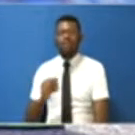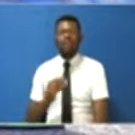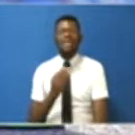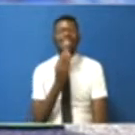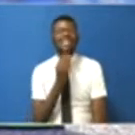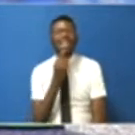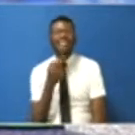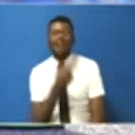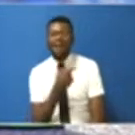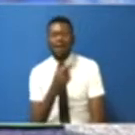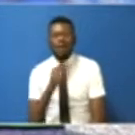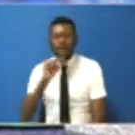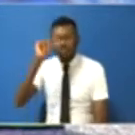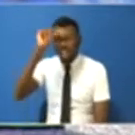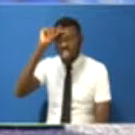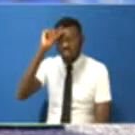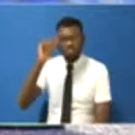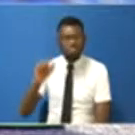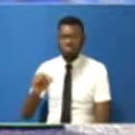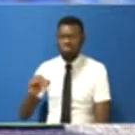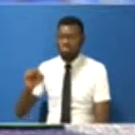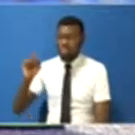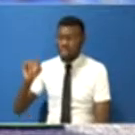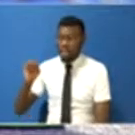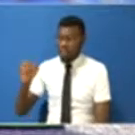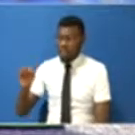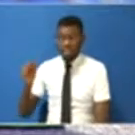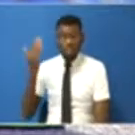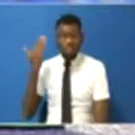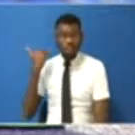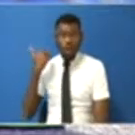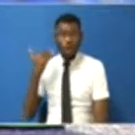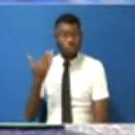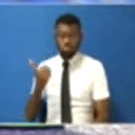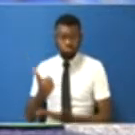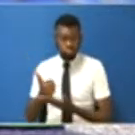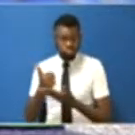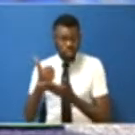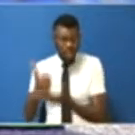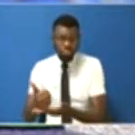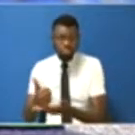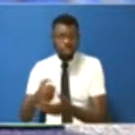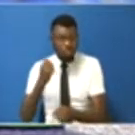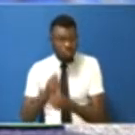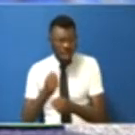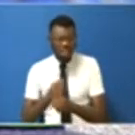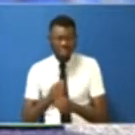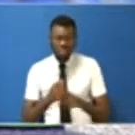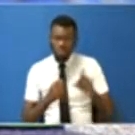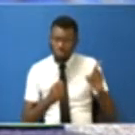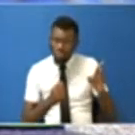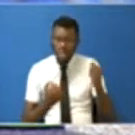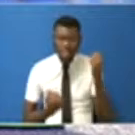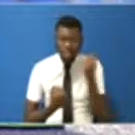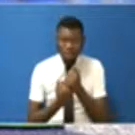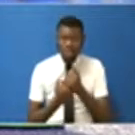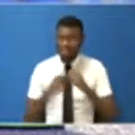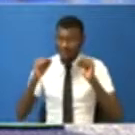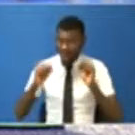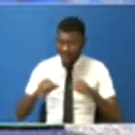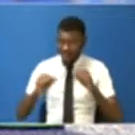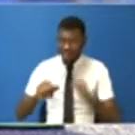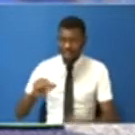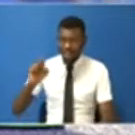nairobi metropolitan services began pardon came in to rescue the day do you agree with this and under uh